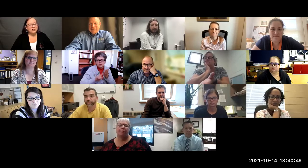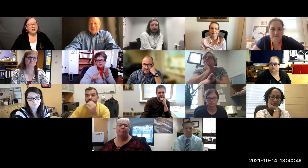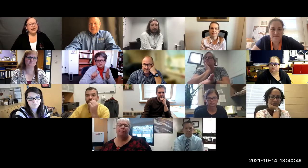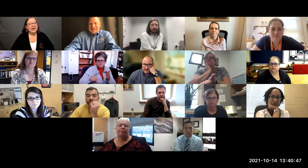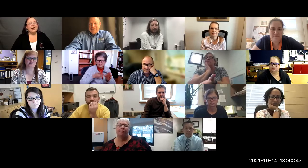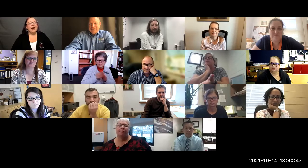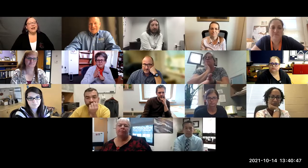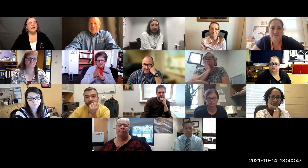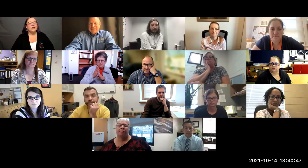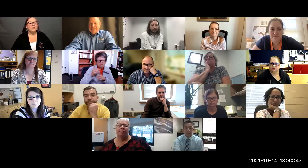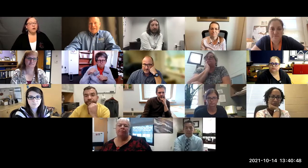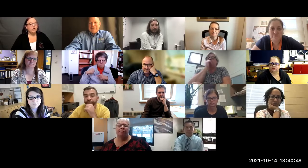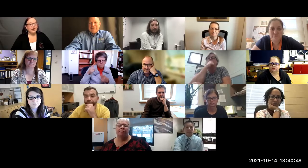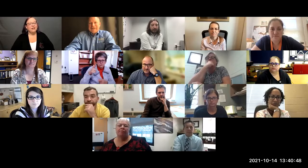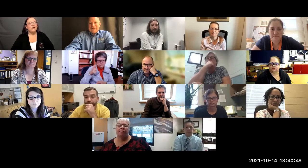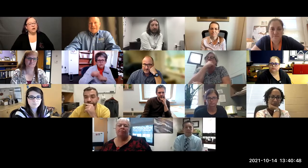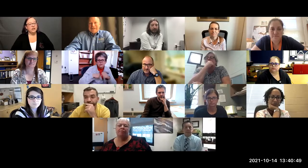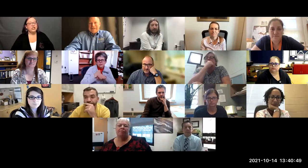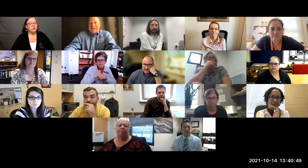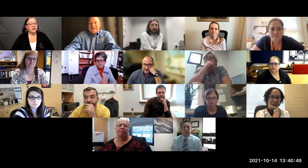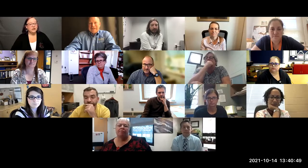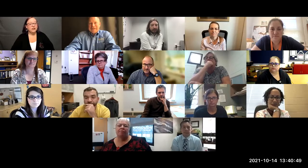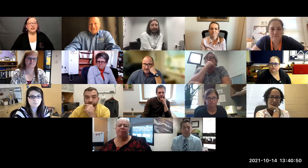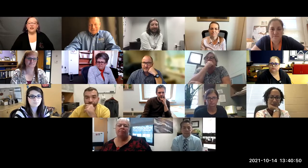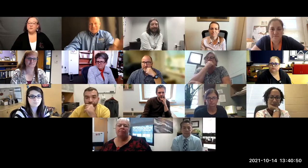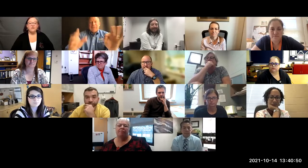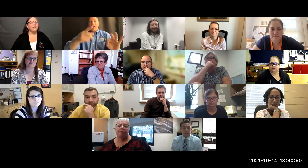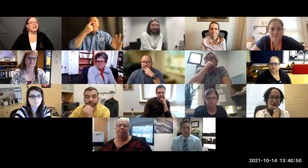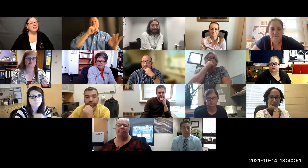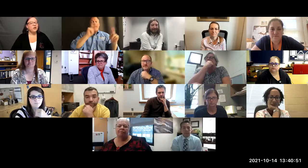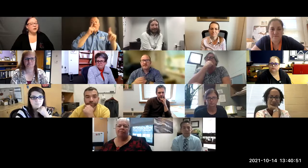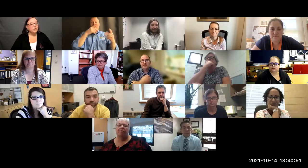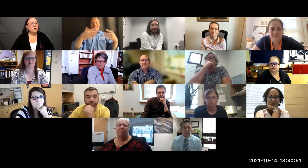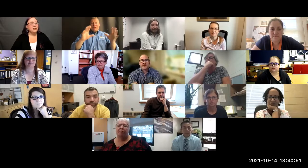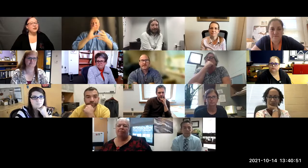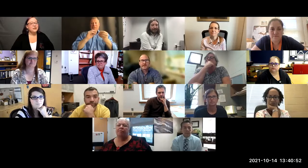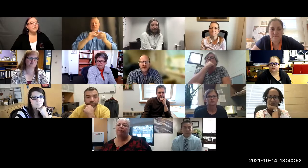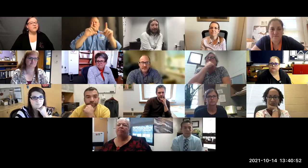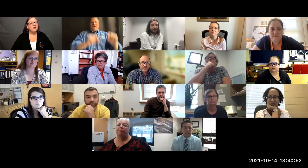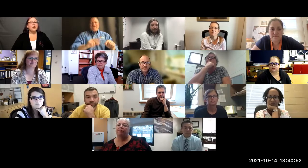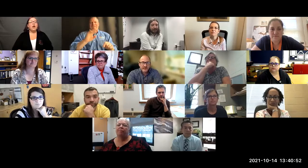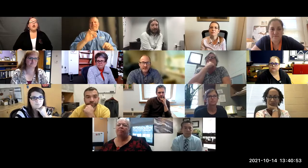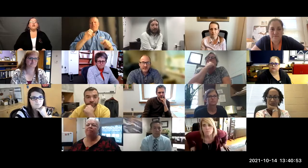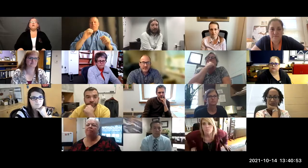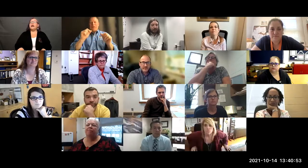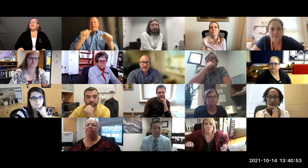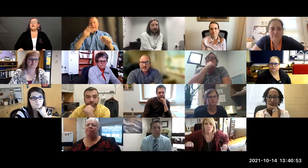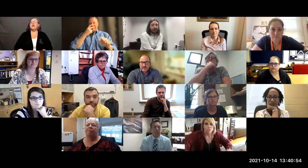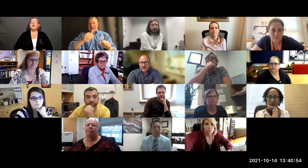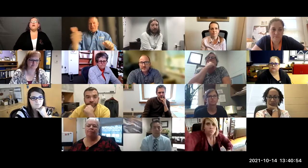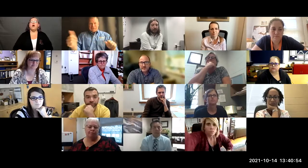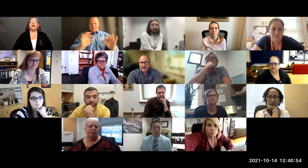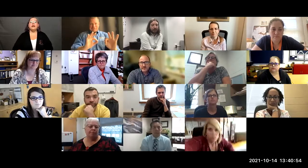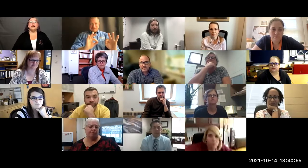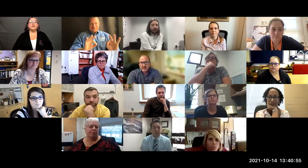Center, and I do some oversight on evaluations and research, and I've been involved in this for about 21 years. Do you mind if those